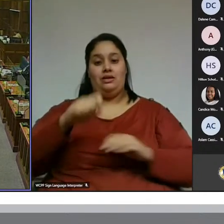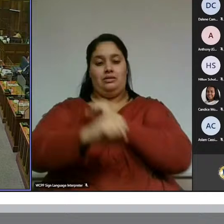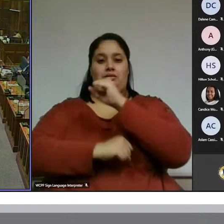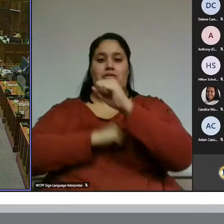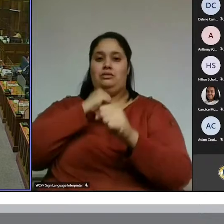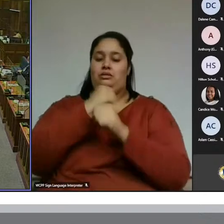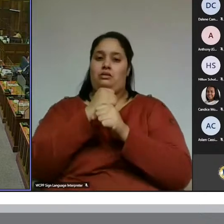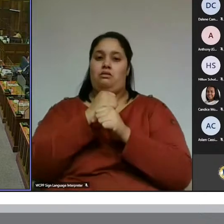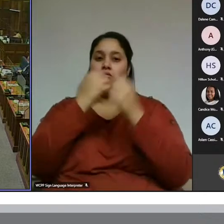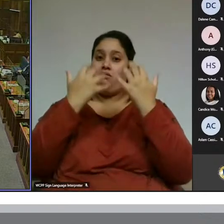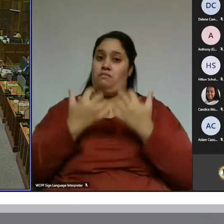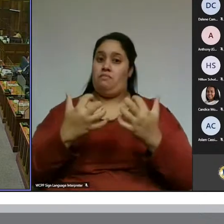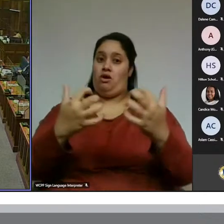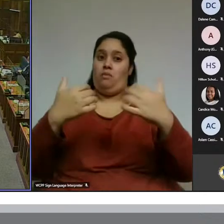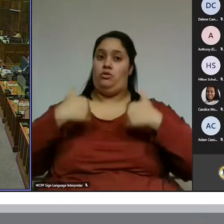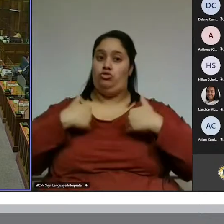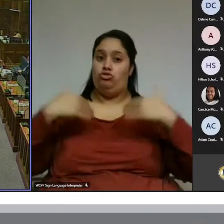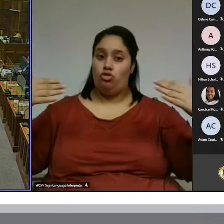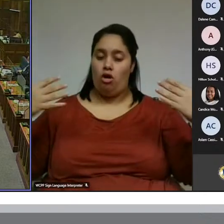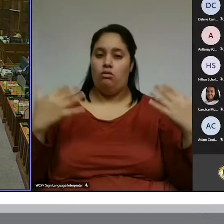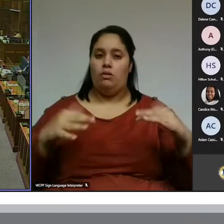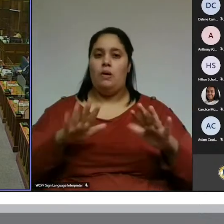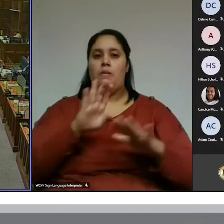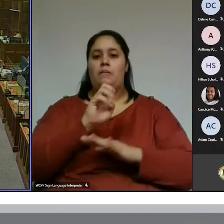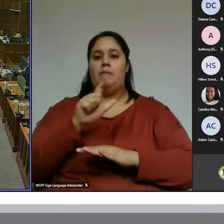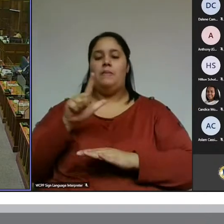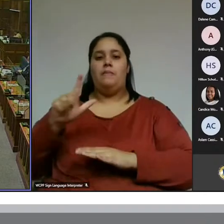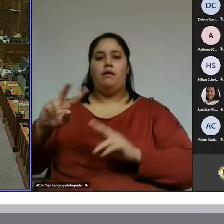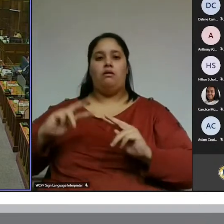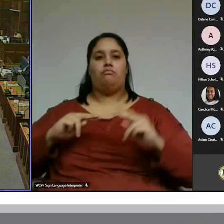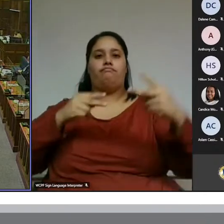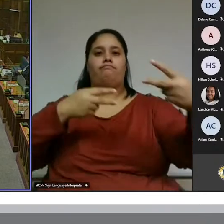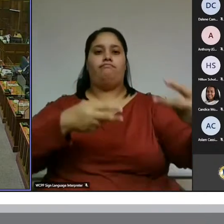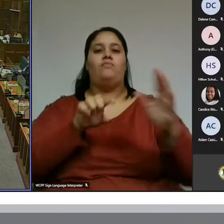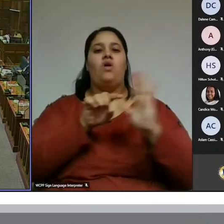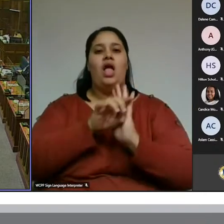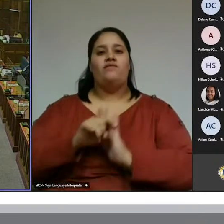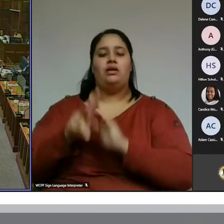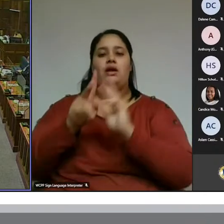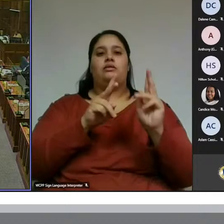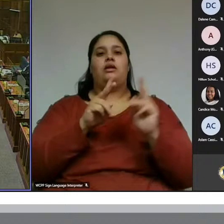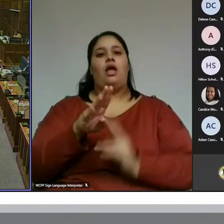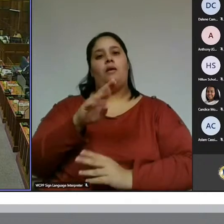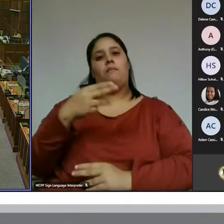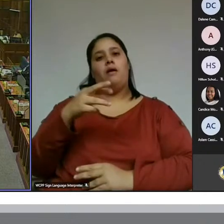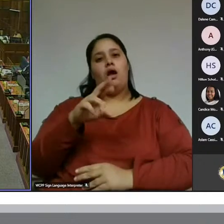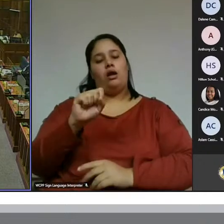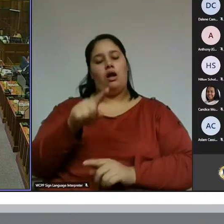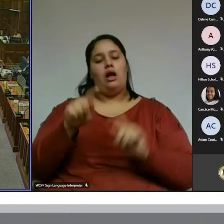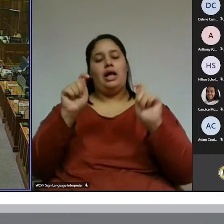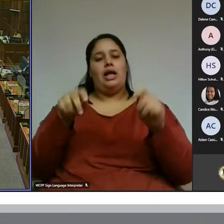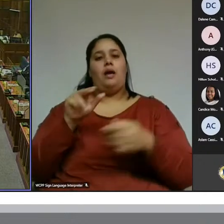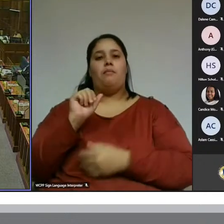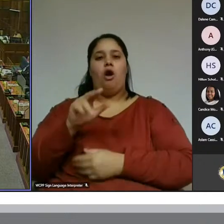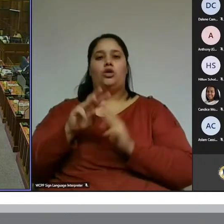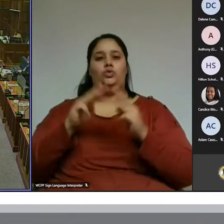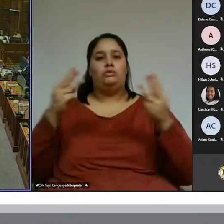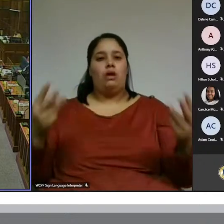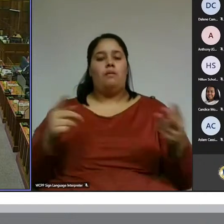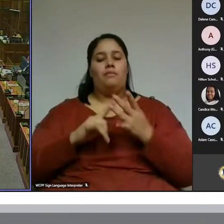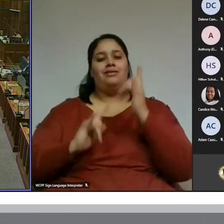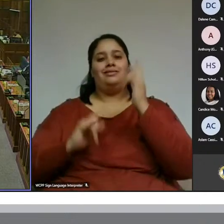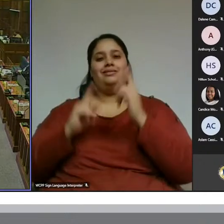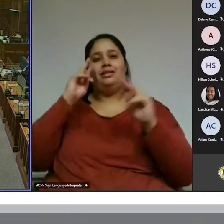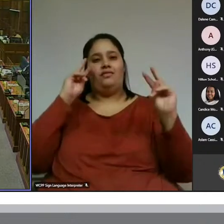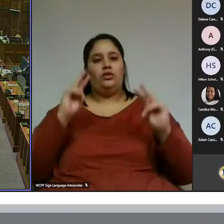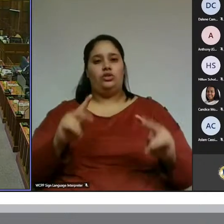this year's parliament, the bill was then subsequently advertised in the Burger, the Cape Argus, City Vision, and